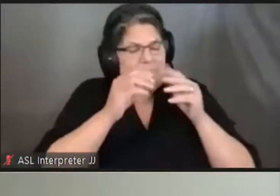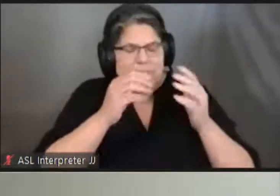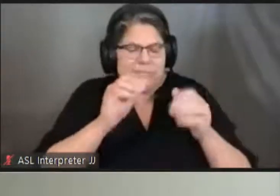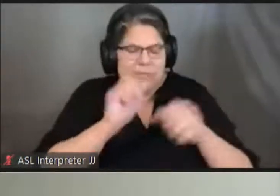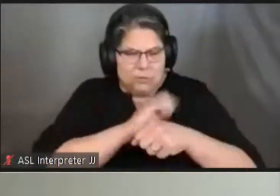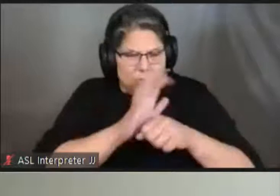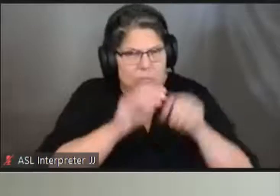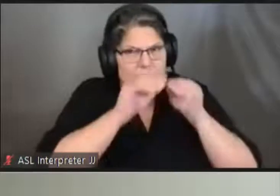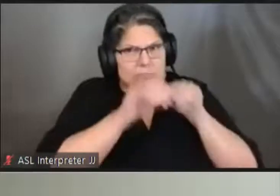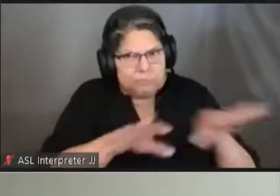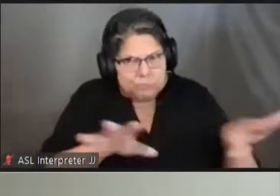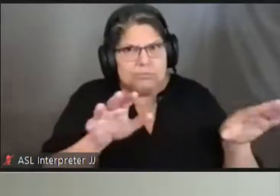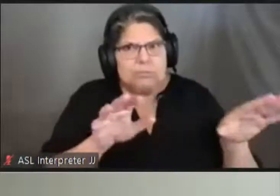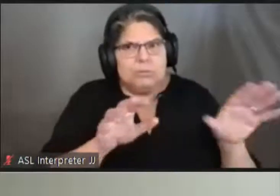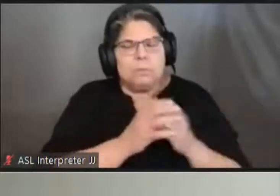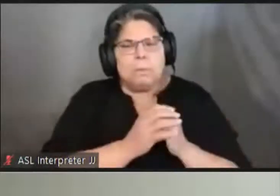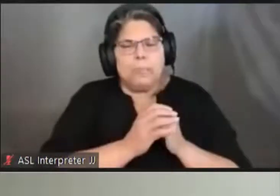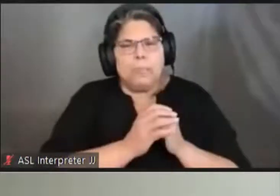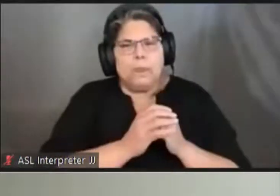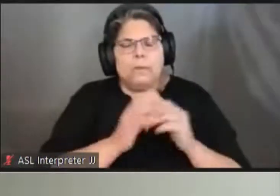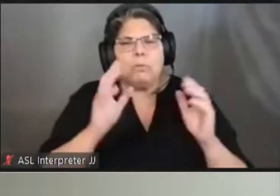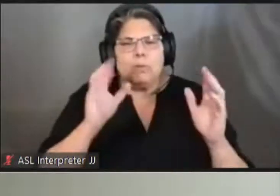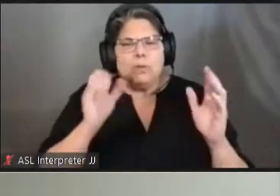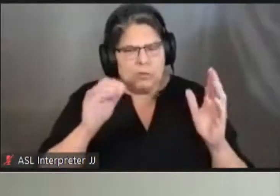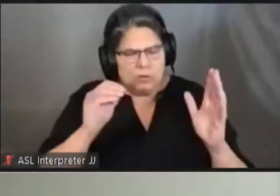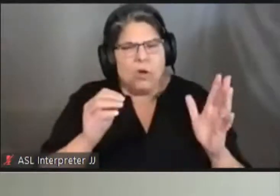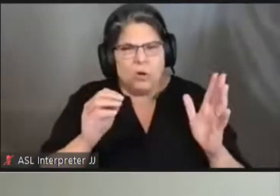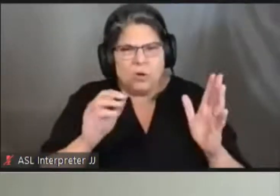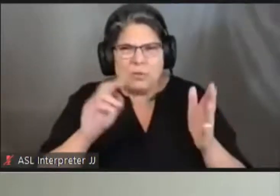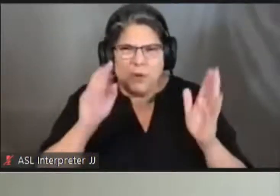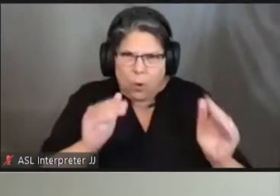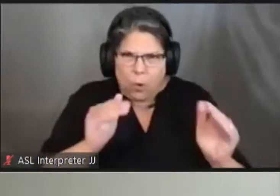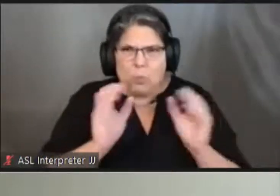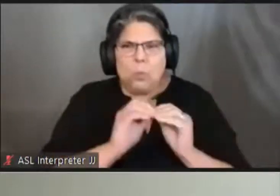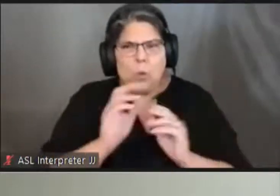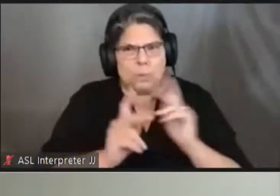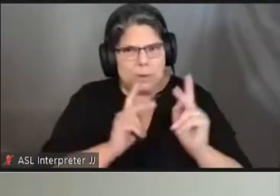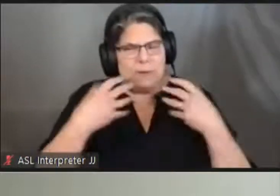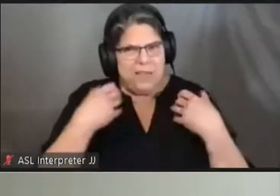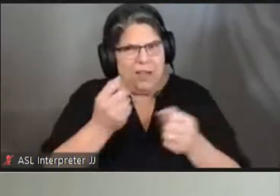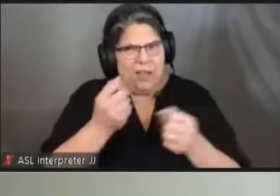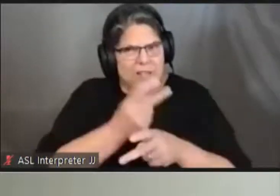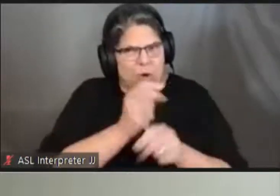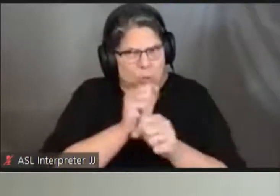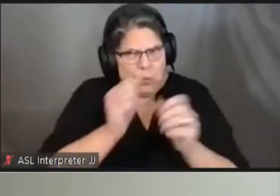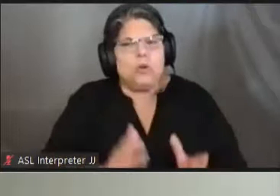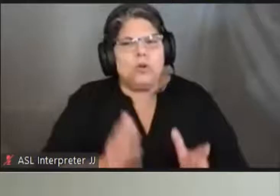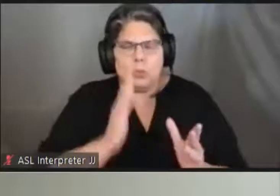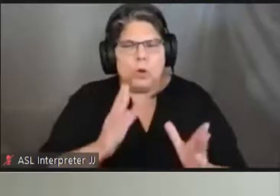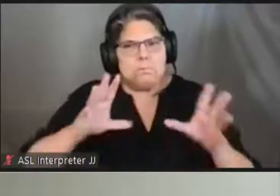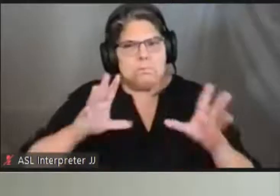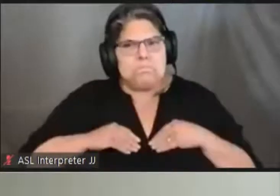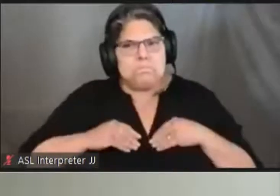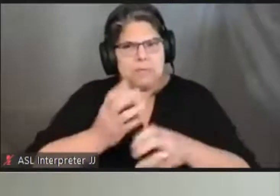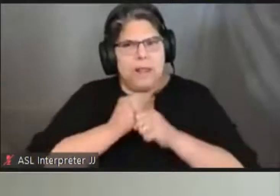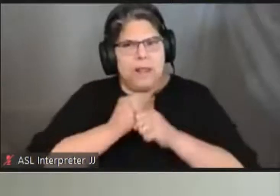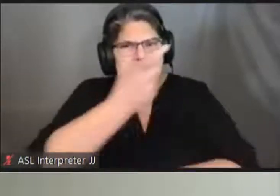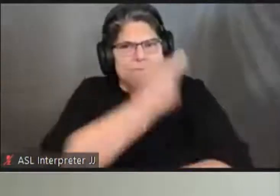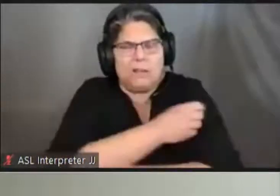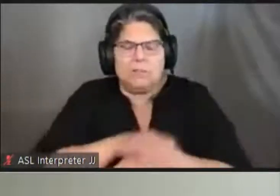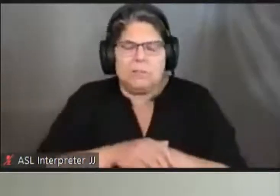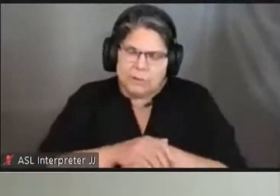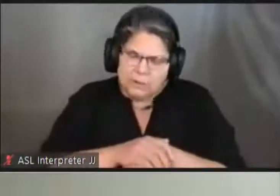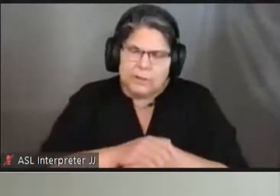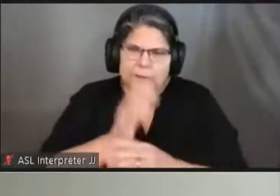more people signing on and getting vaccines in that group. There are some rumors being spread